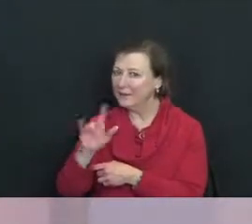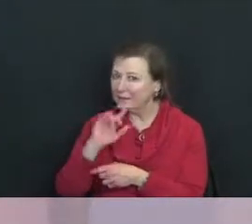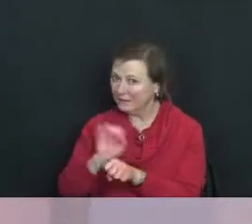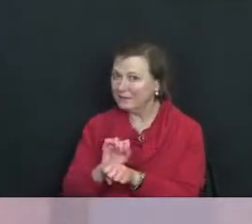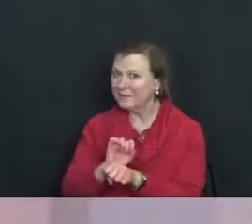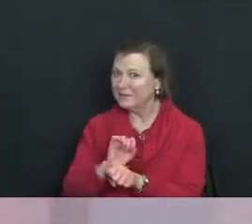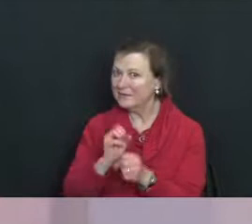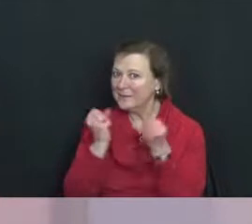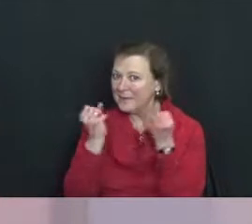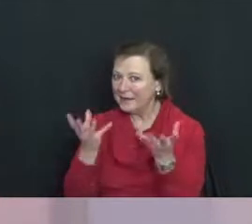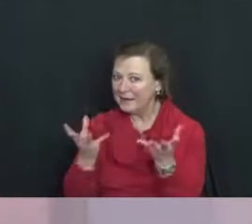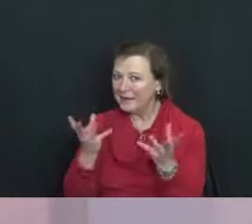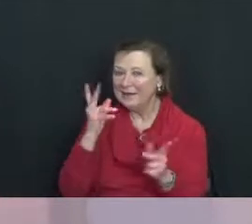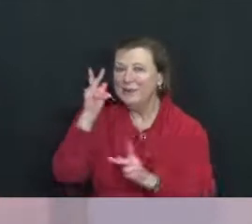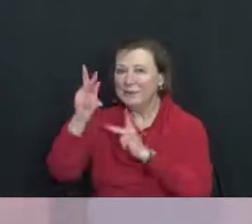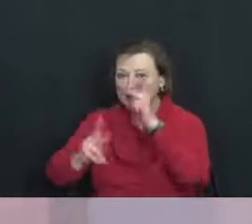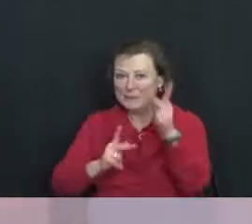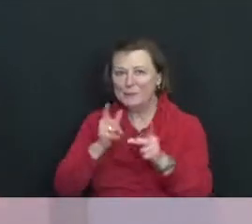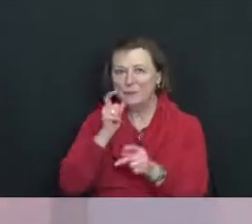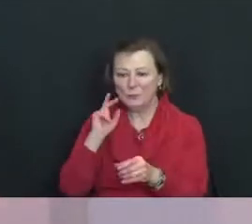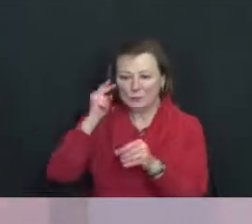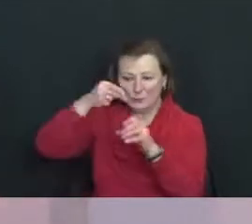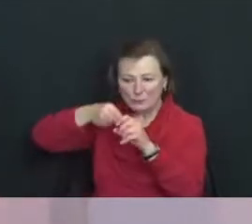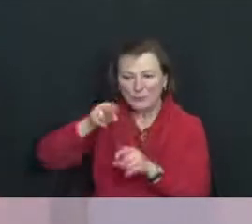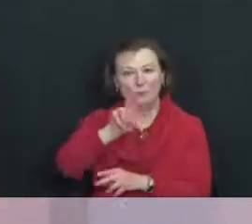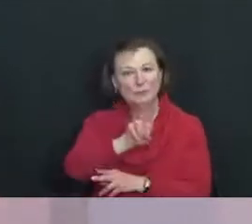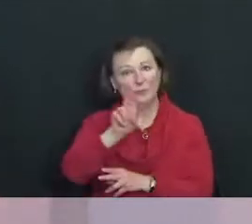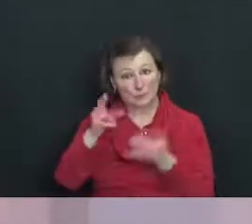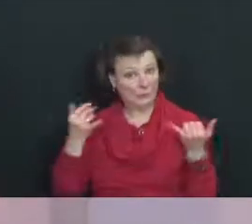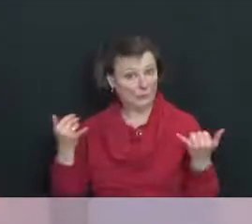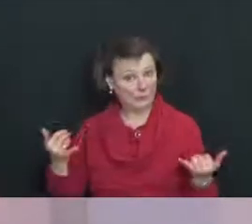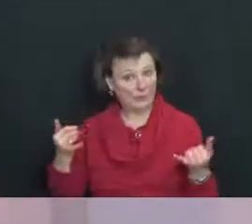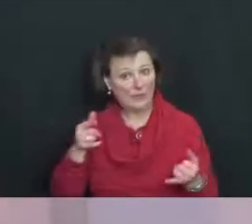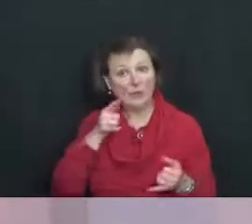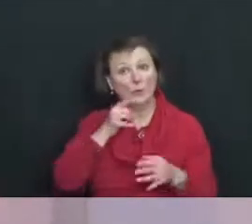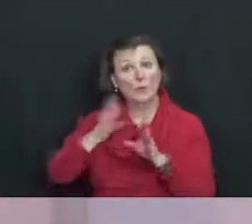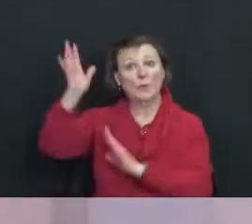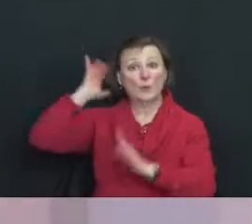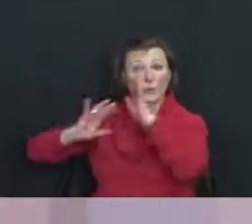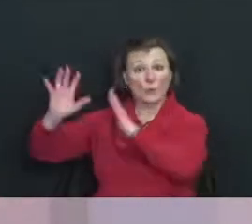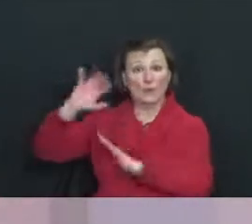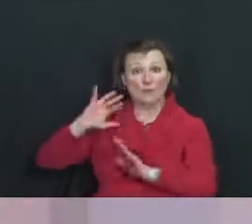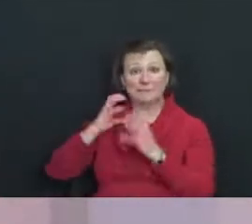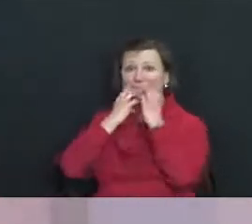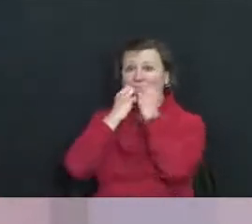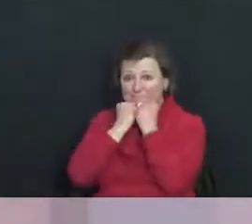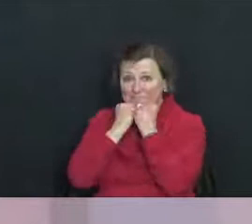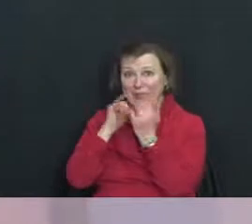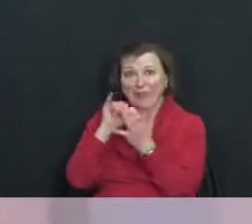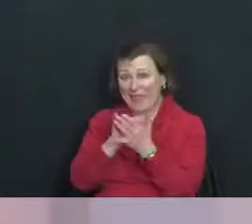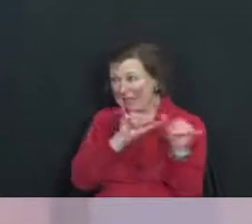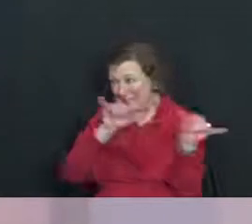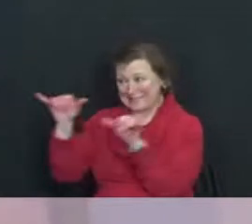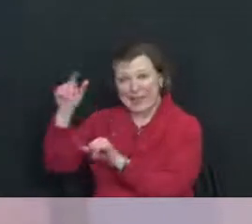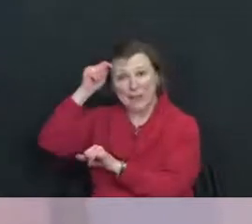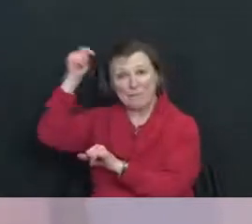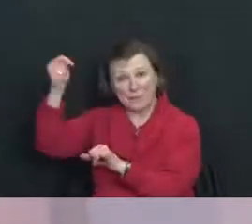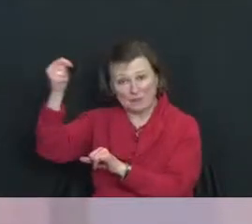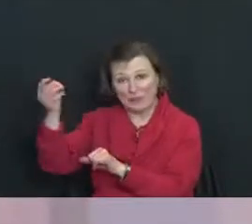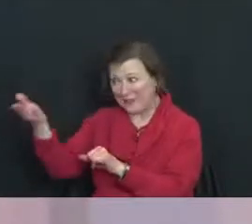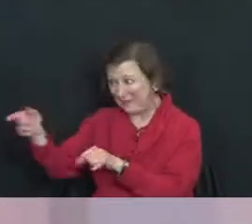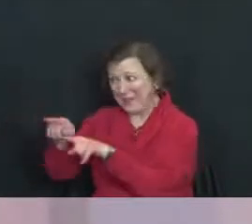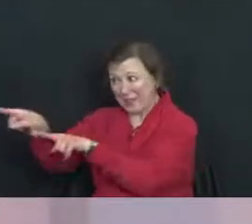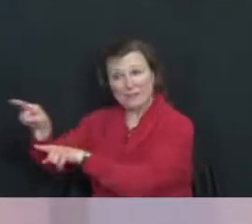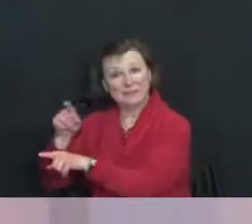many people who join Unitarian Universalism today who once embraced the same theology as these sincere young